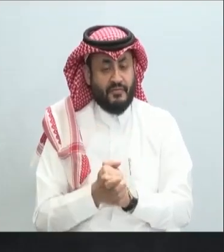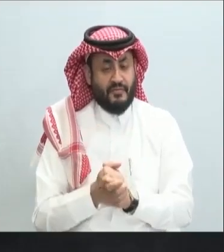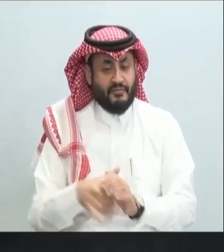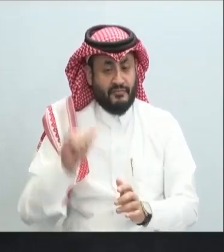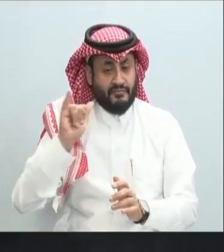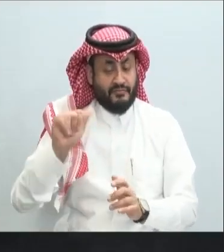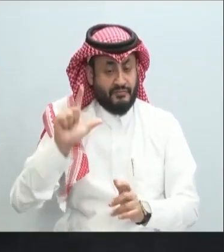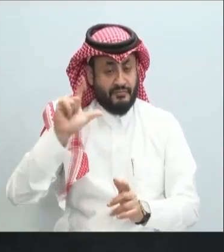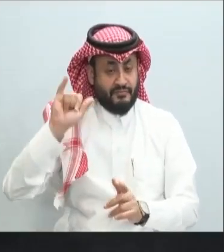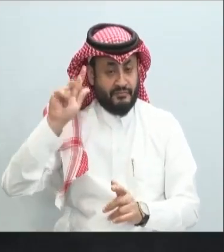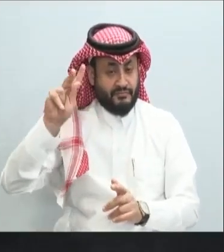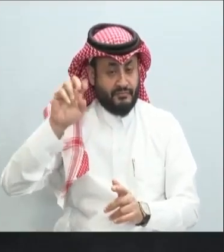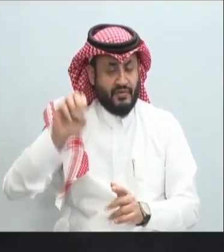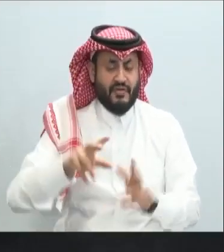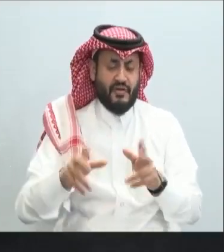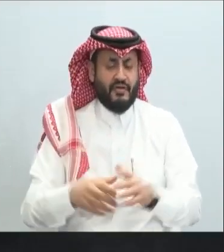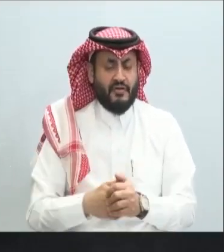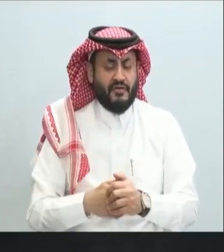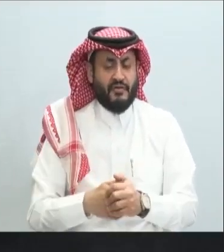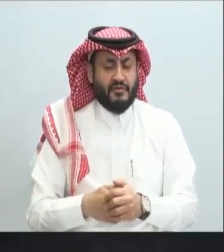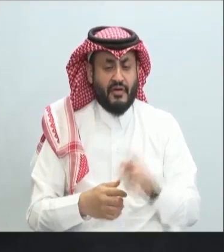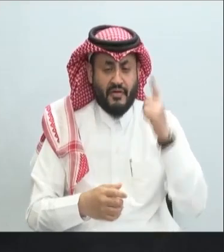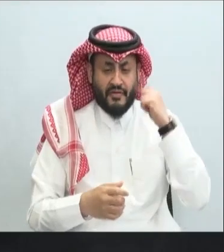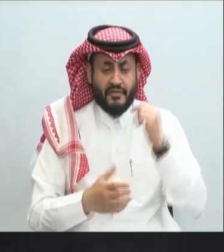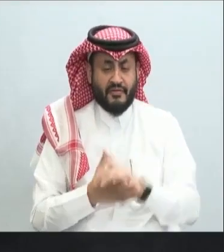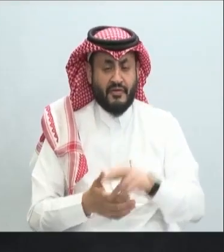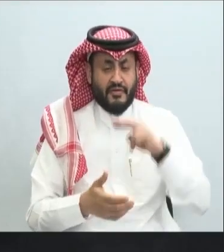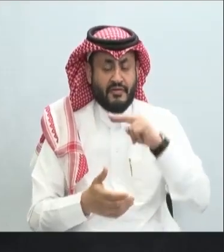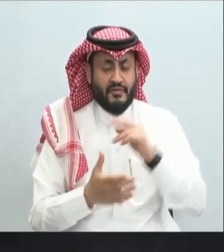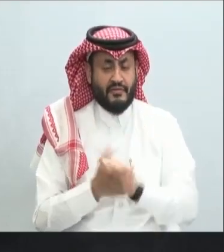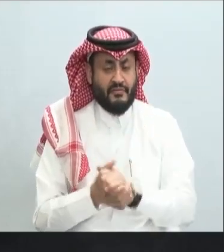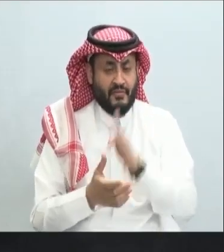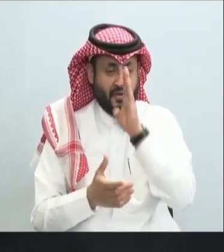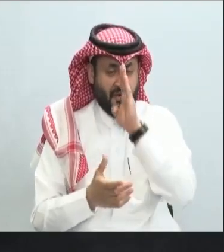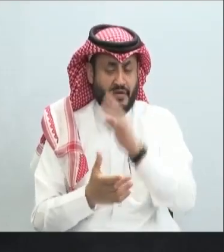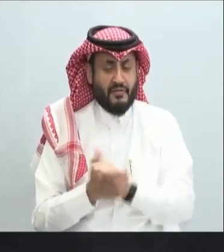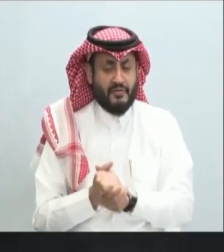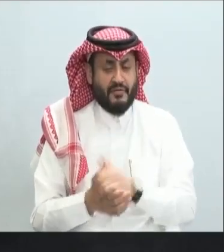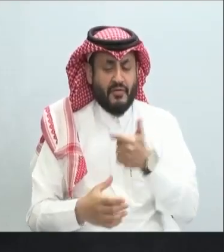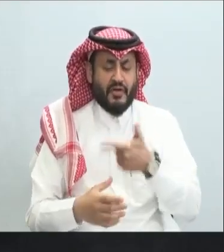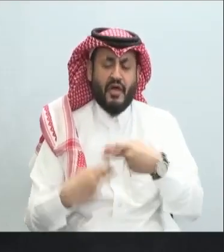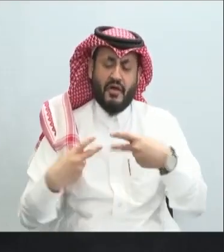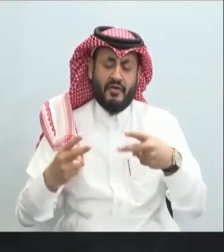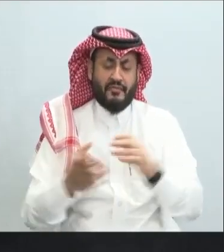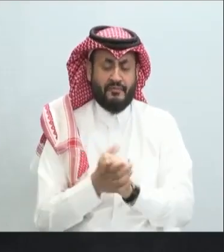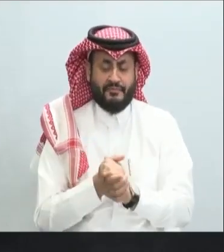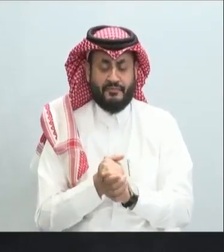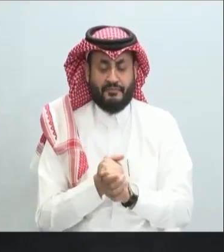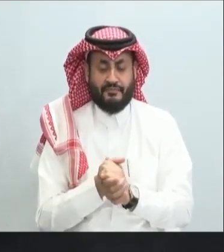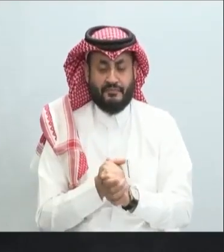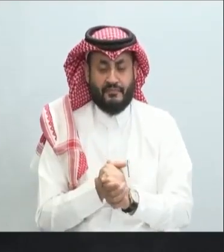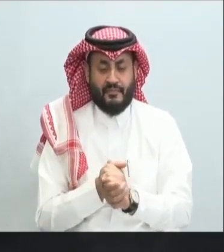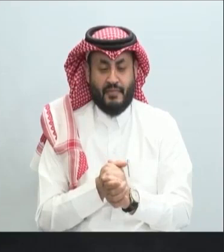say, well, I like Saturday or Sunday or Monday or any day that they